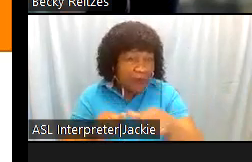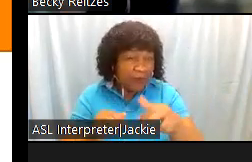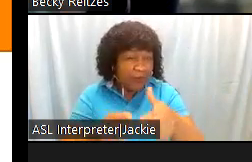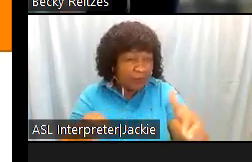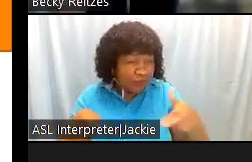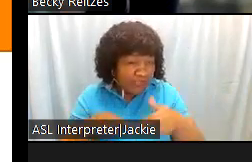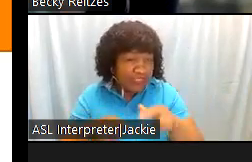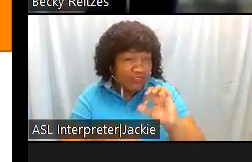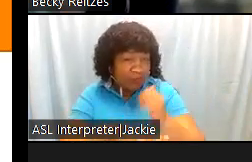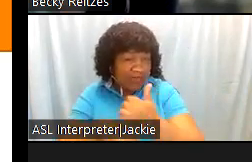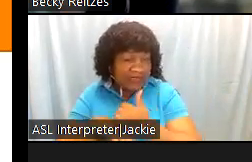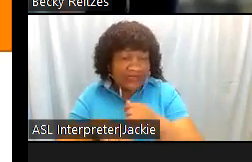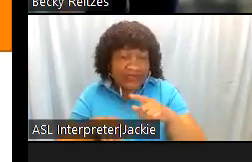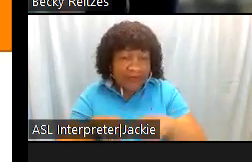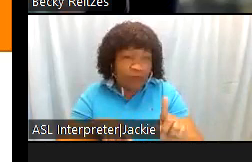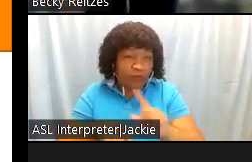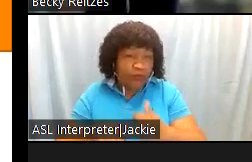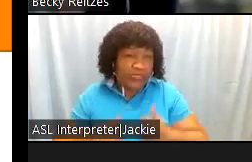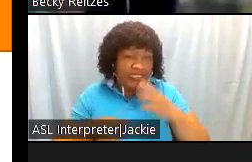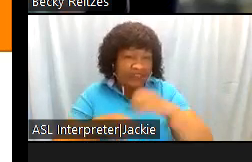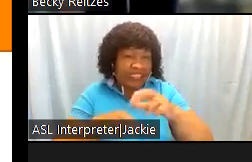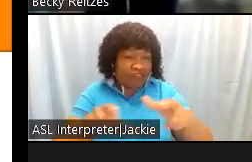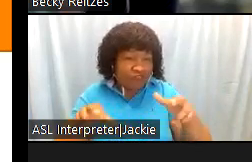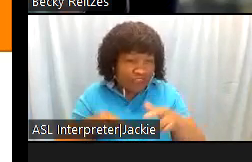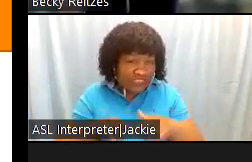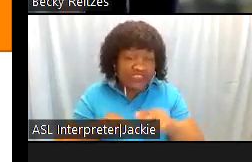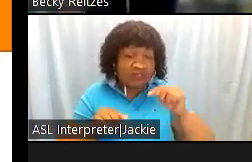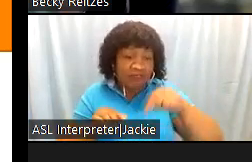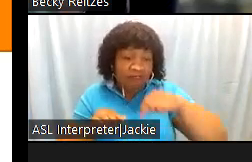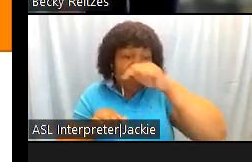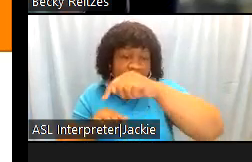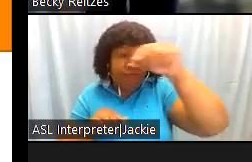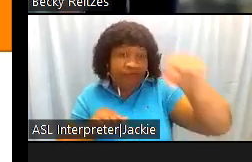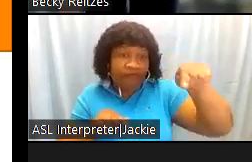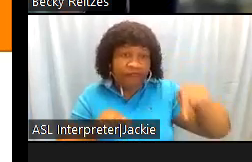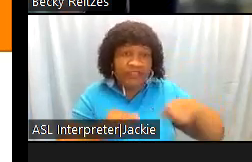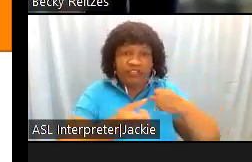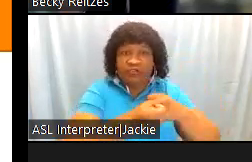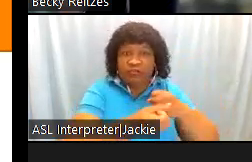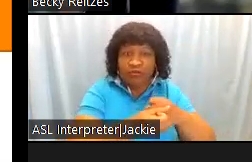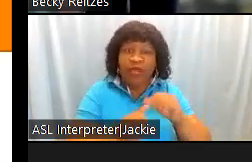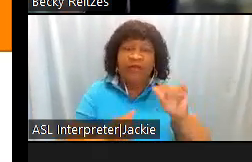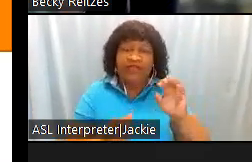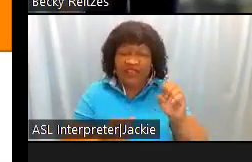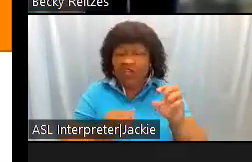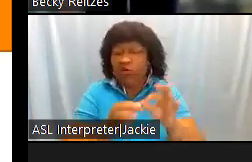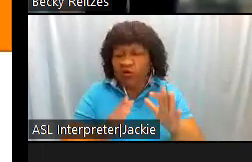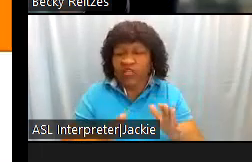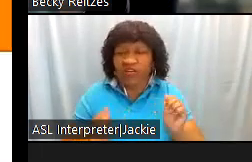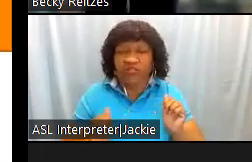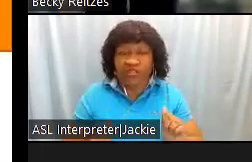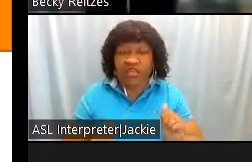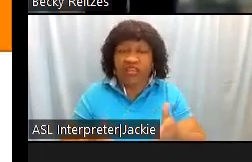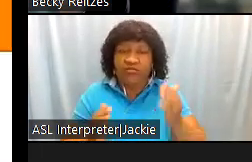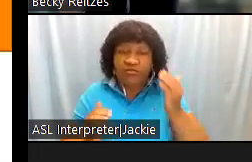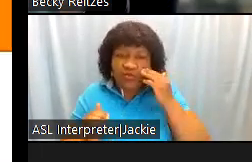which region people live in, what support is available, but the care coordinator can let you know